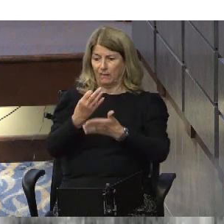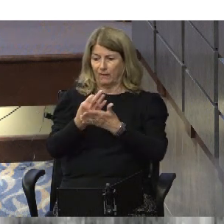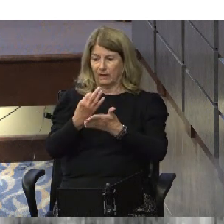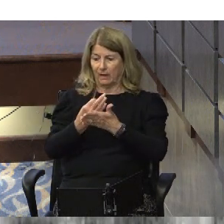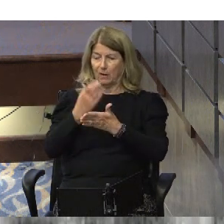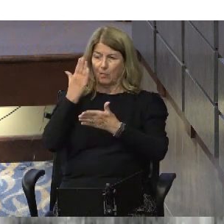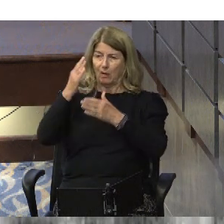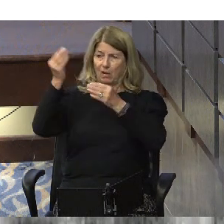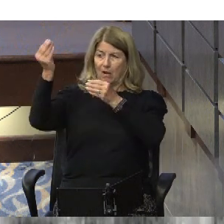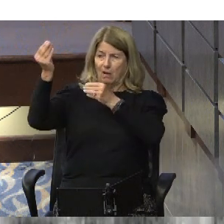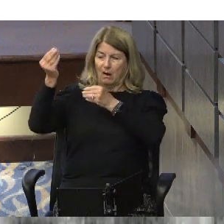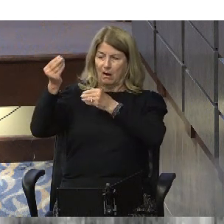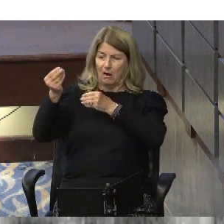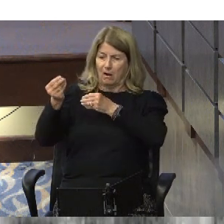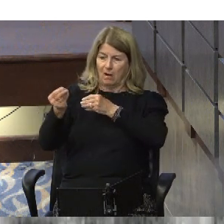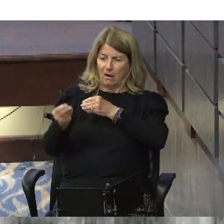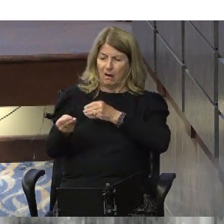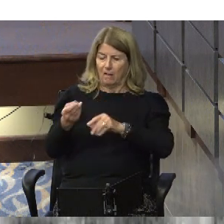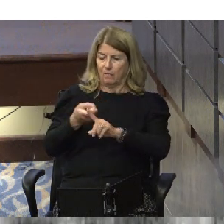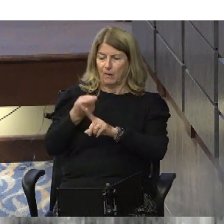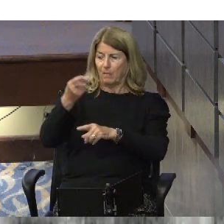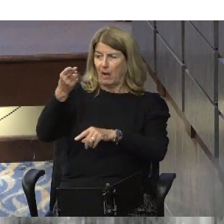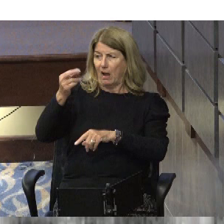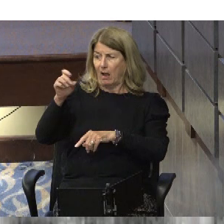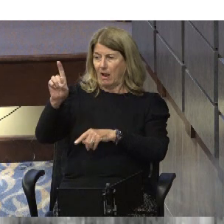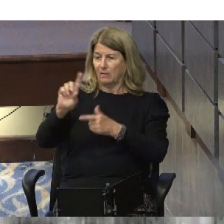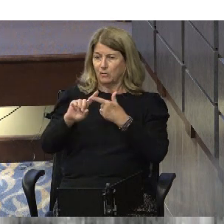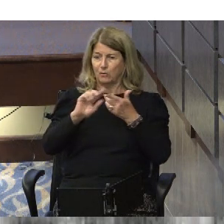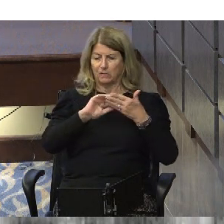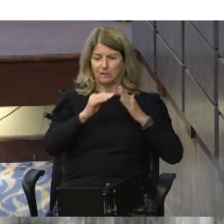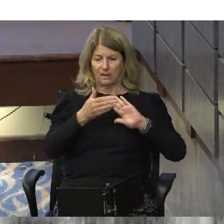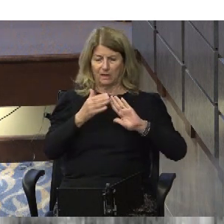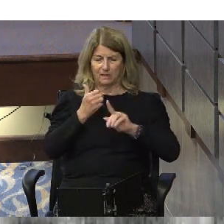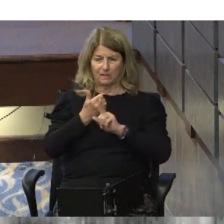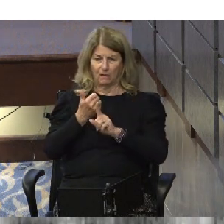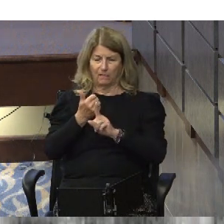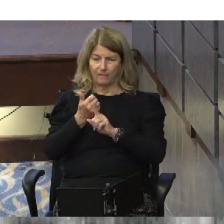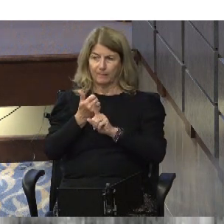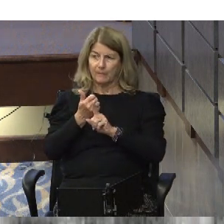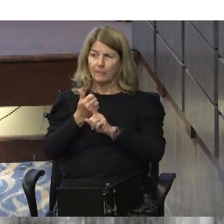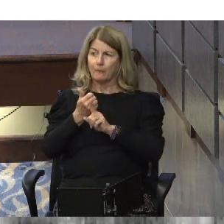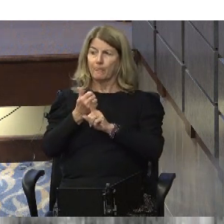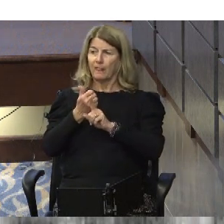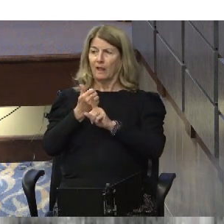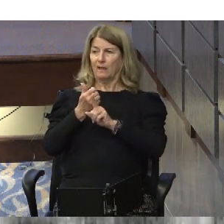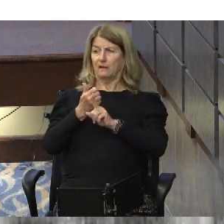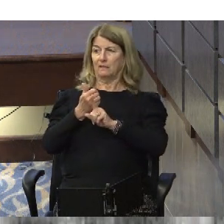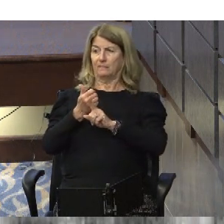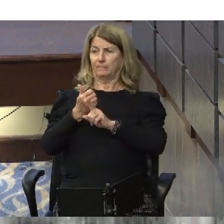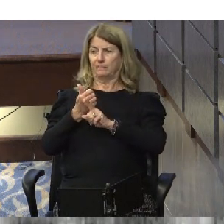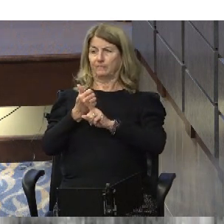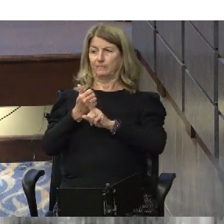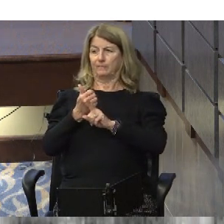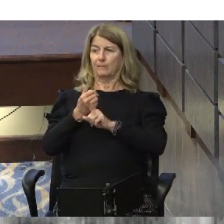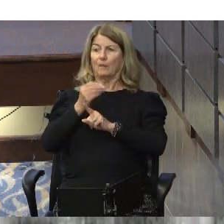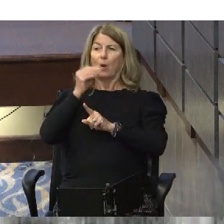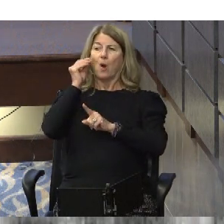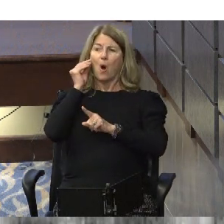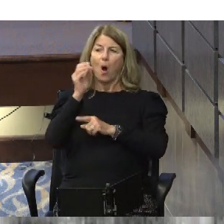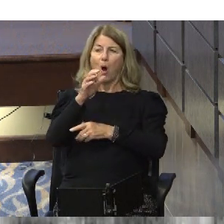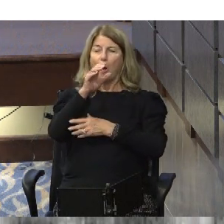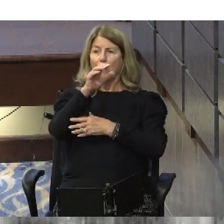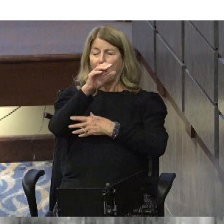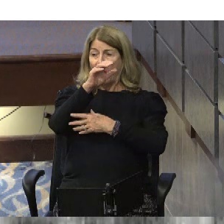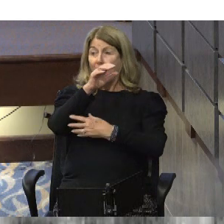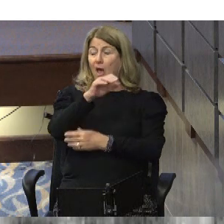trickled down from HUD to the city. Home ARP allocation plan